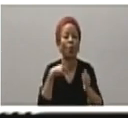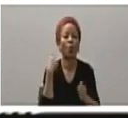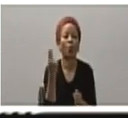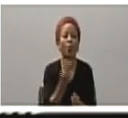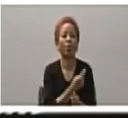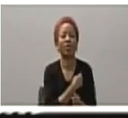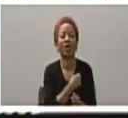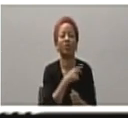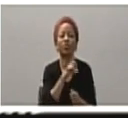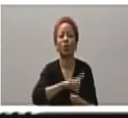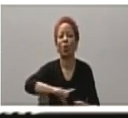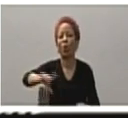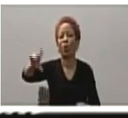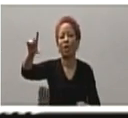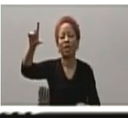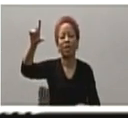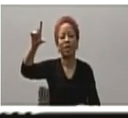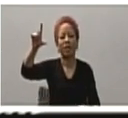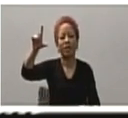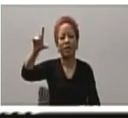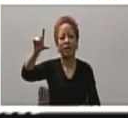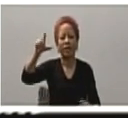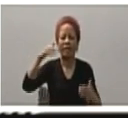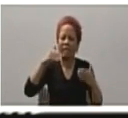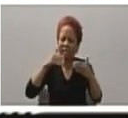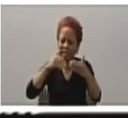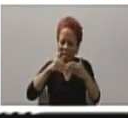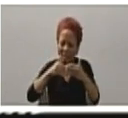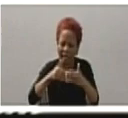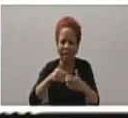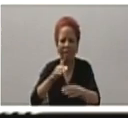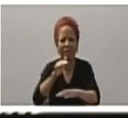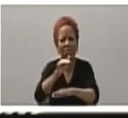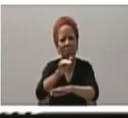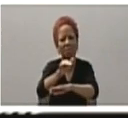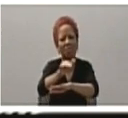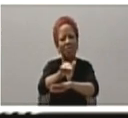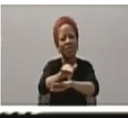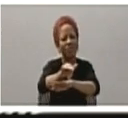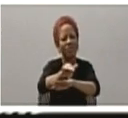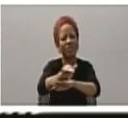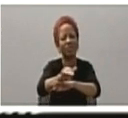stay with us, Lord, for it's nearly evening, the day is almost over,